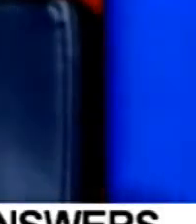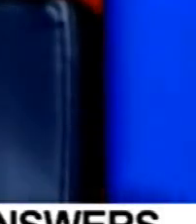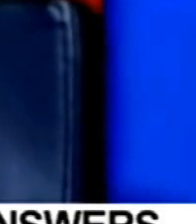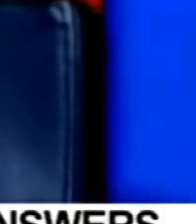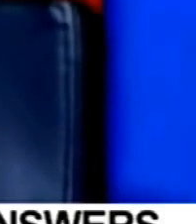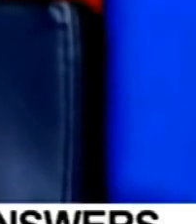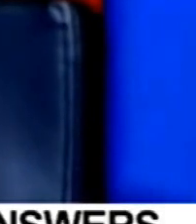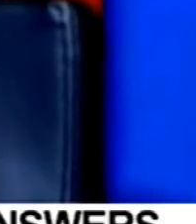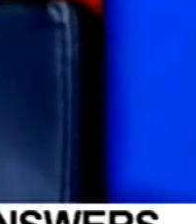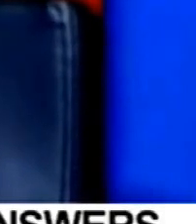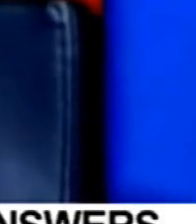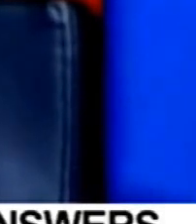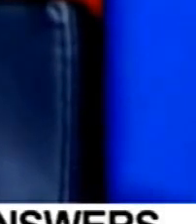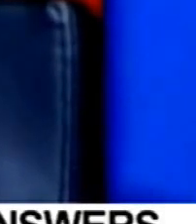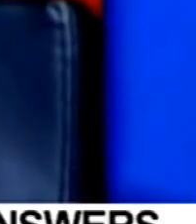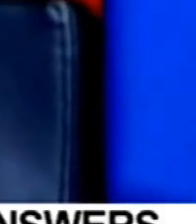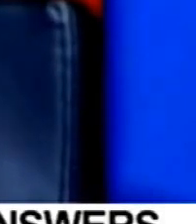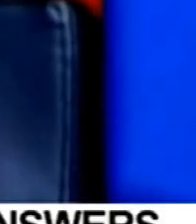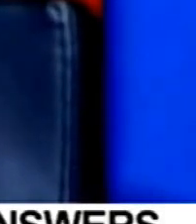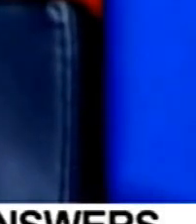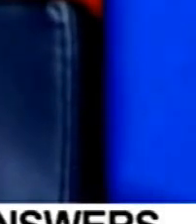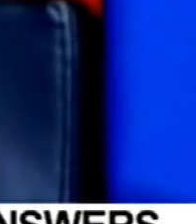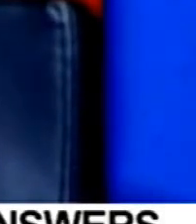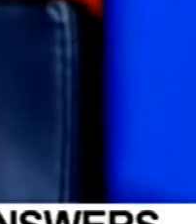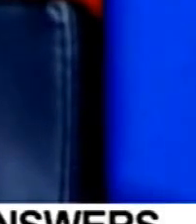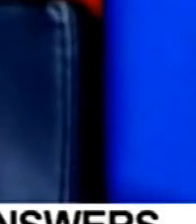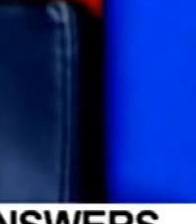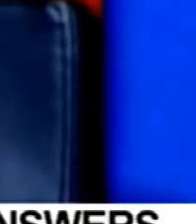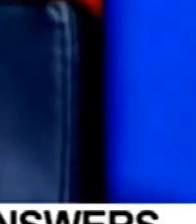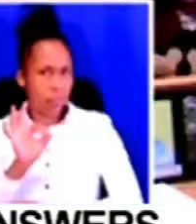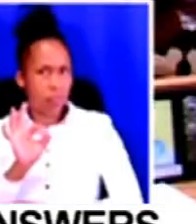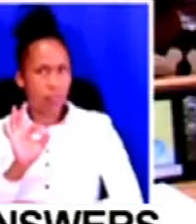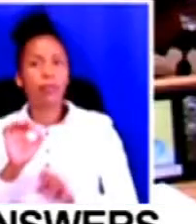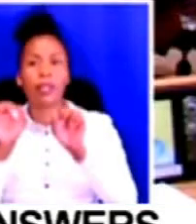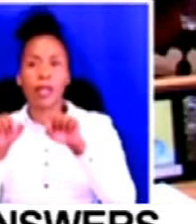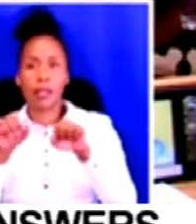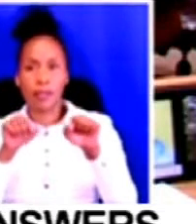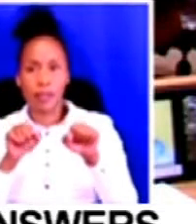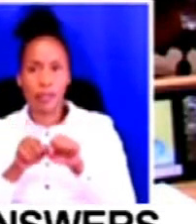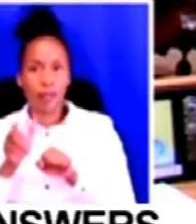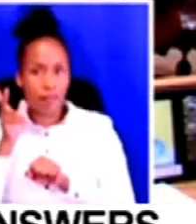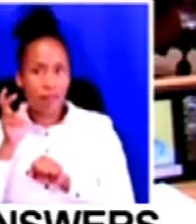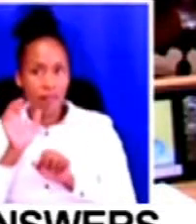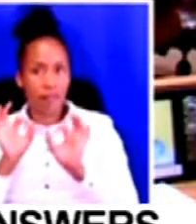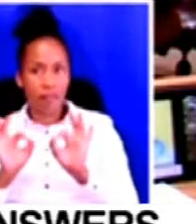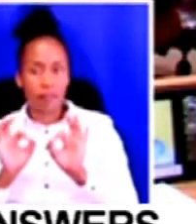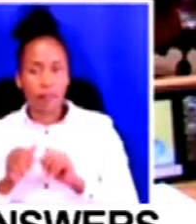Honorable Deputy Chair, am I audible? Yes, indeed you